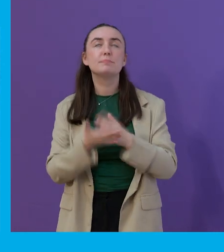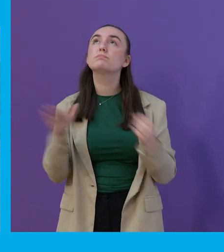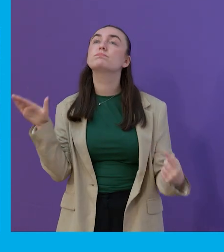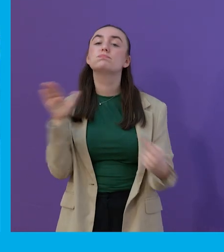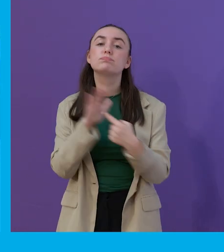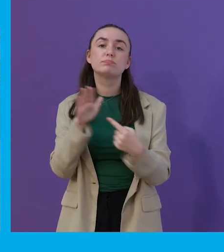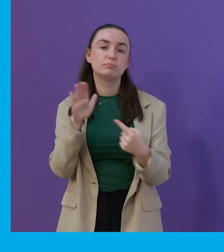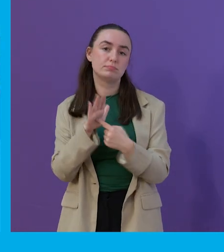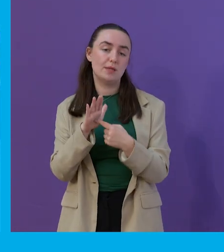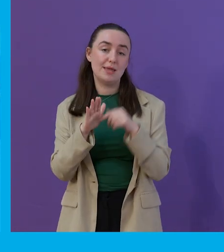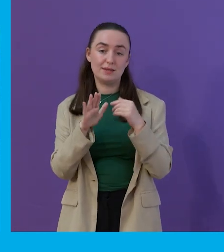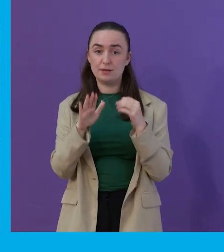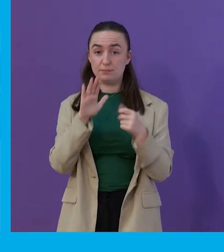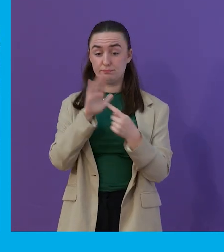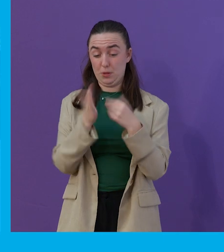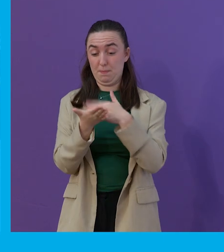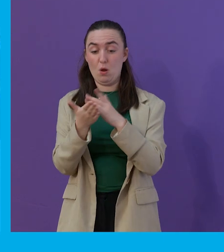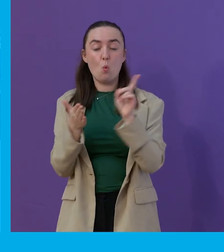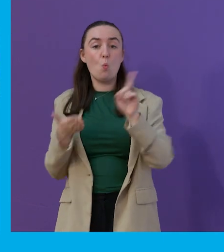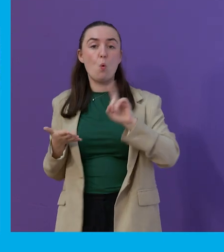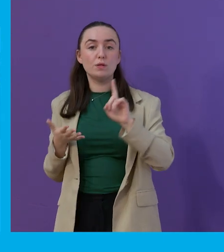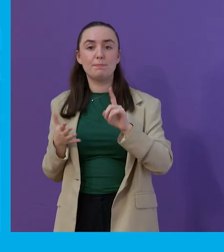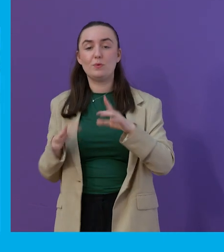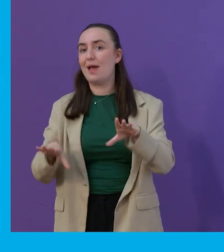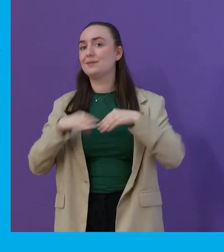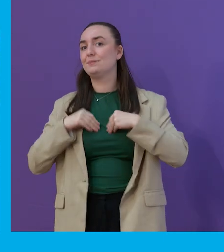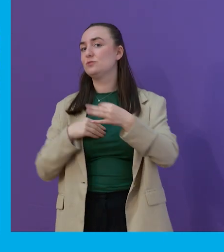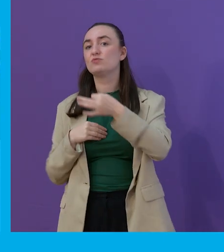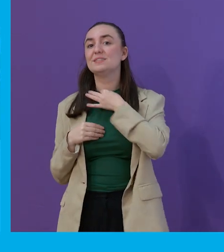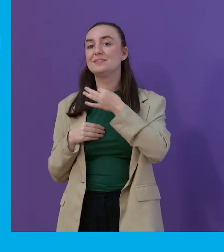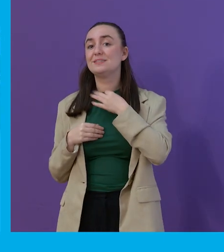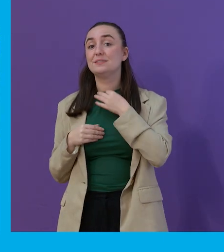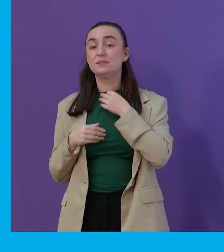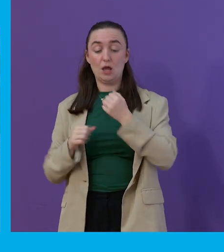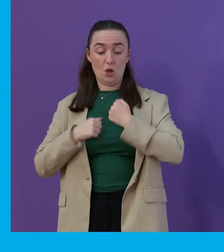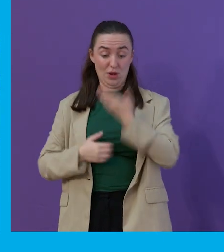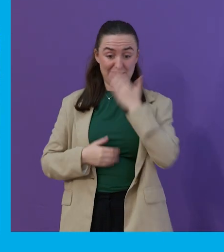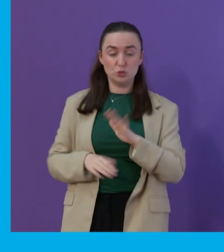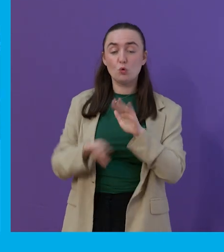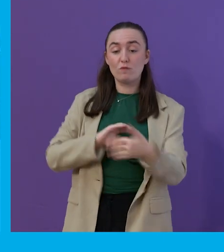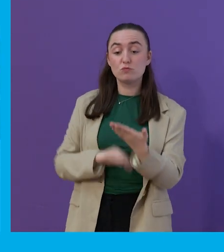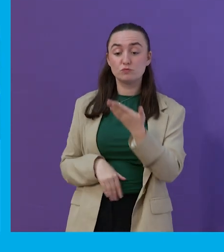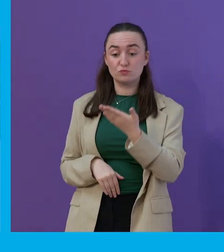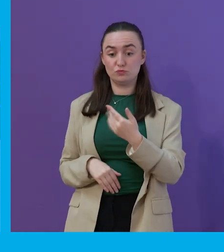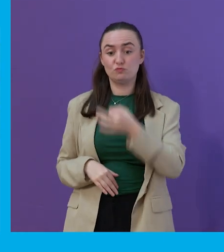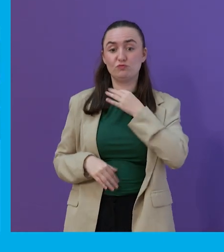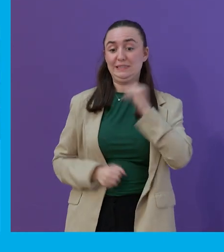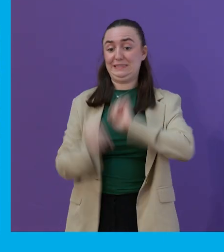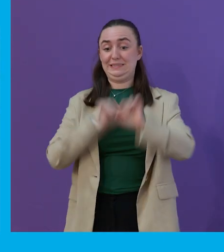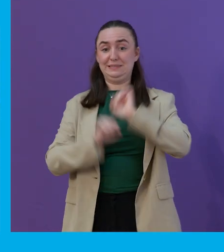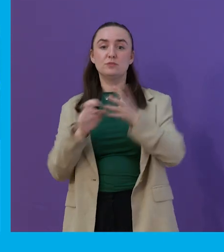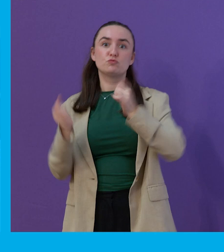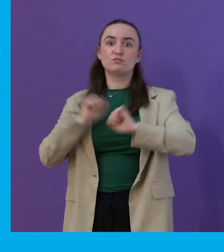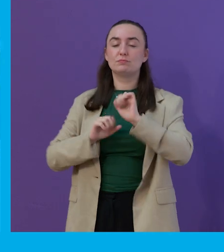and a really key component of that is about embracing risk. Our approach to risk and risk aversion and risk mitigation and risk